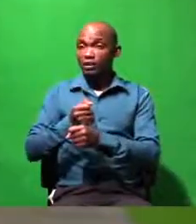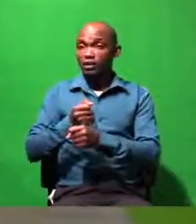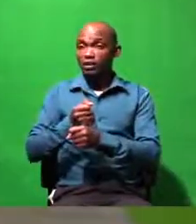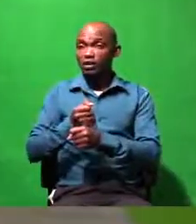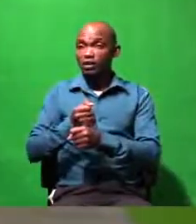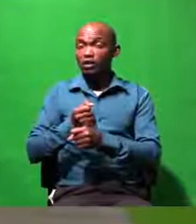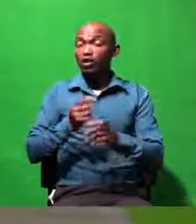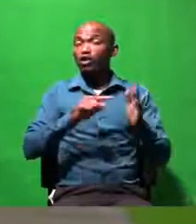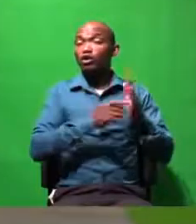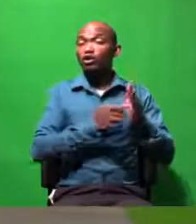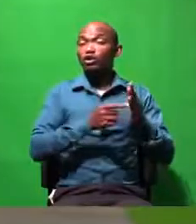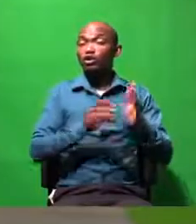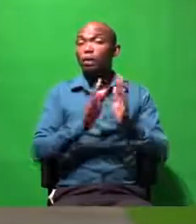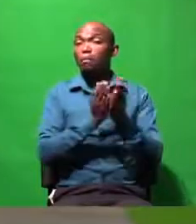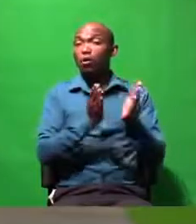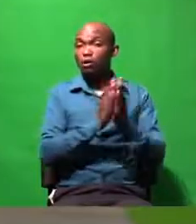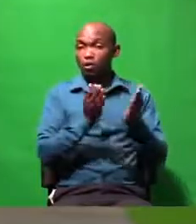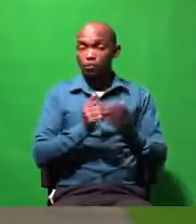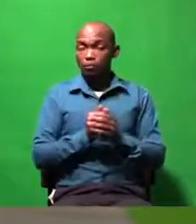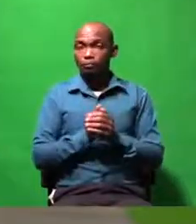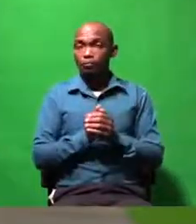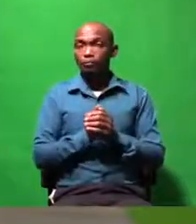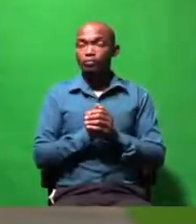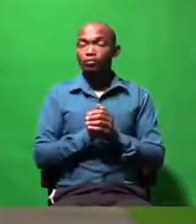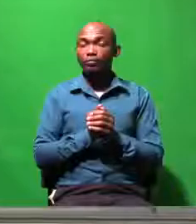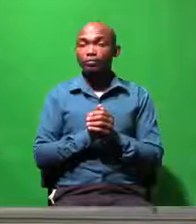field notebook. A third one is a field